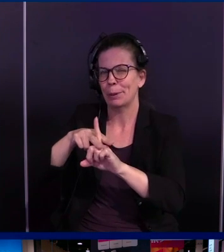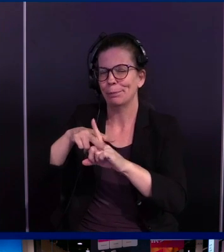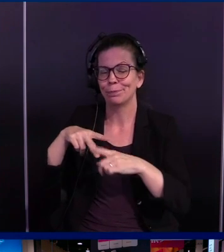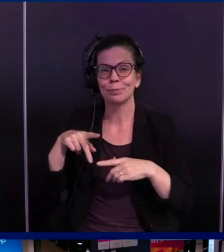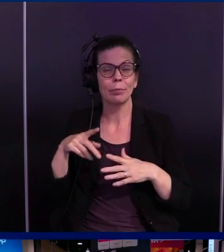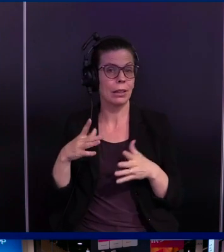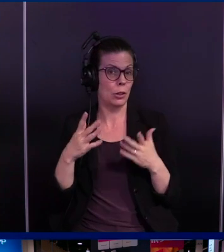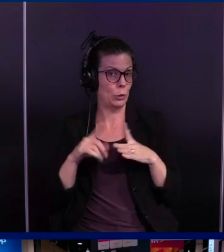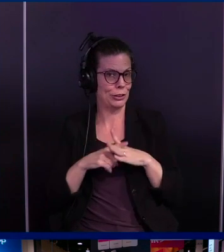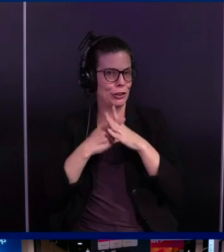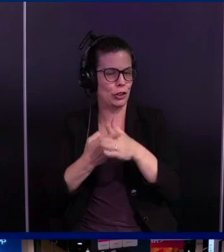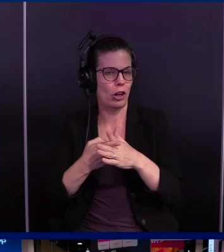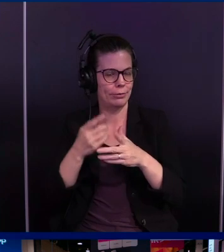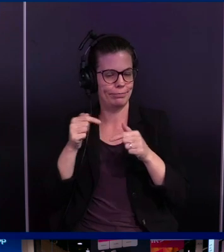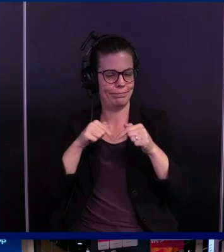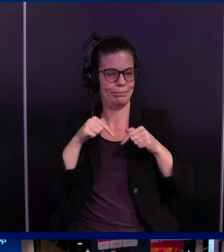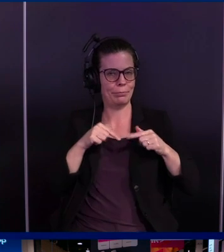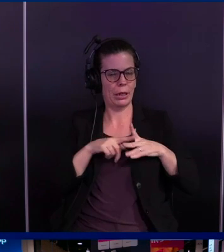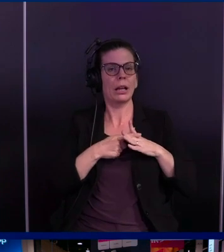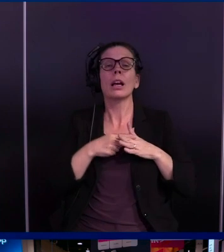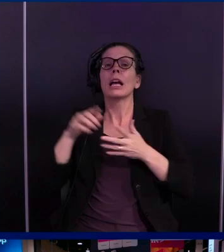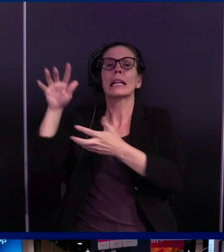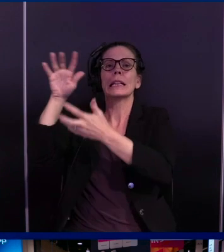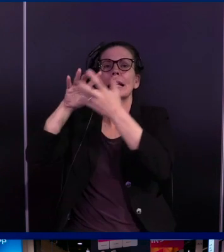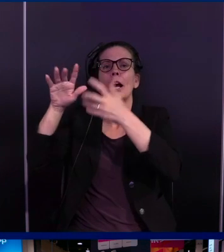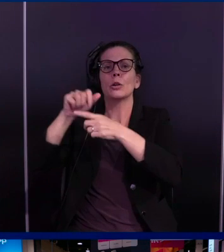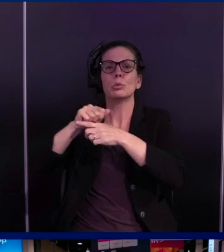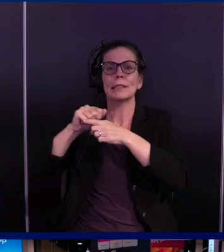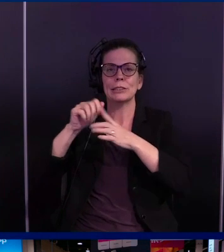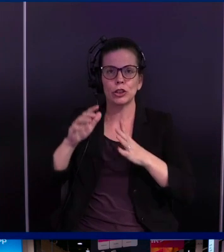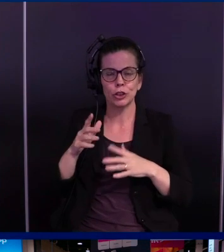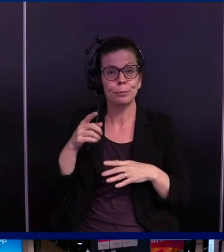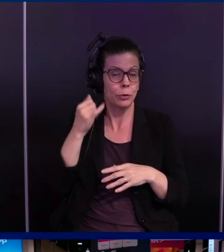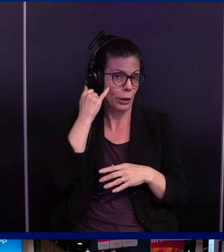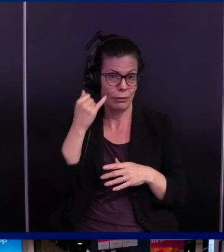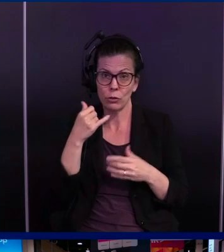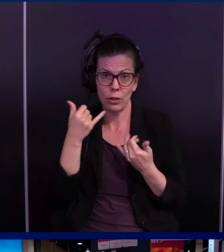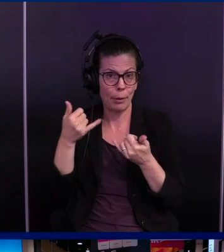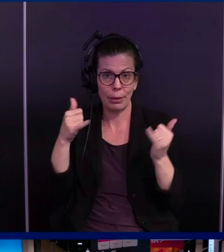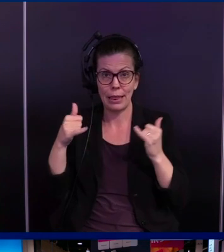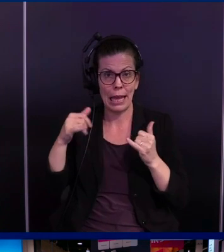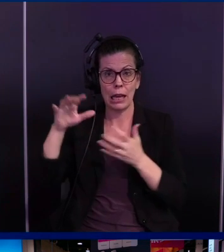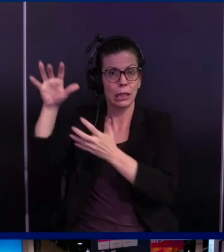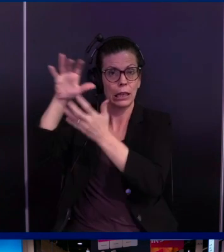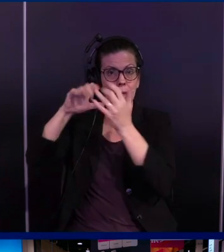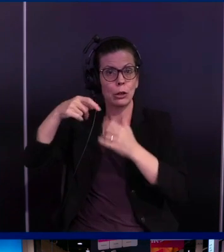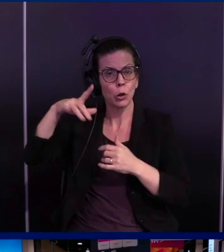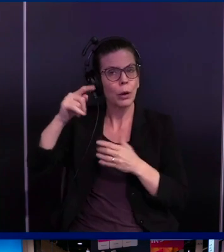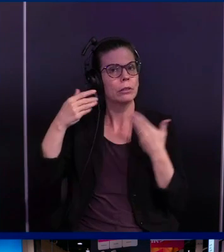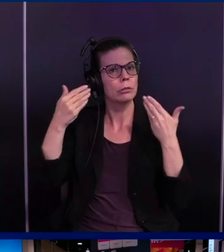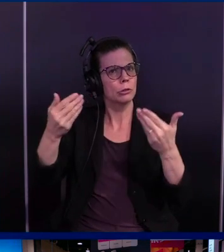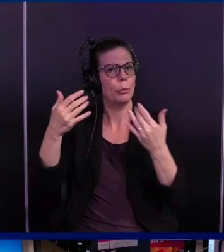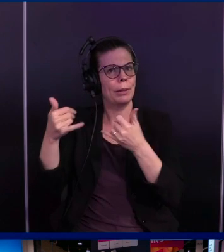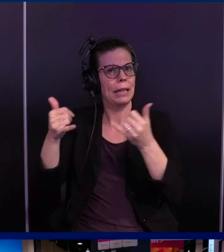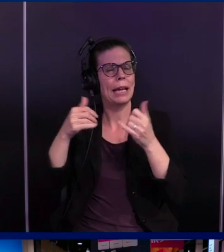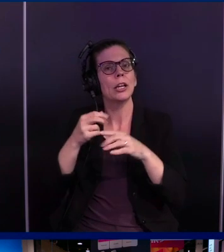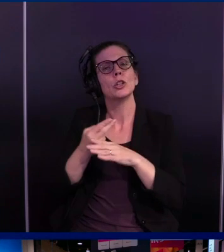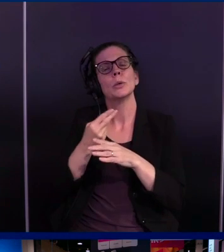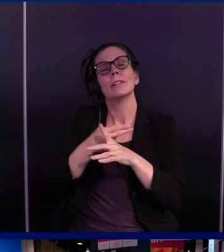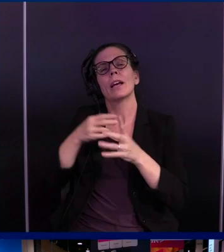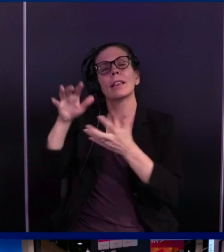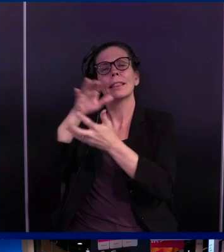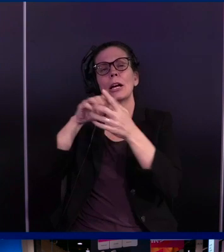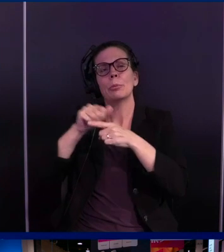But let's start from the very beginning. Cloud Practitioner. So if you haven't played Cloud Quest, you can go ahead and play Cloud Quest using the Cloud